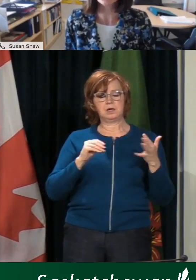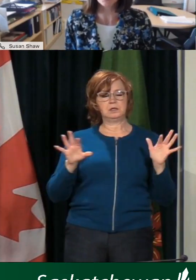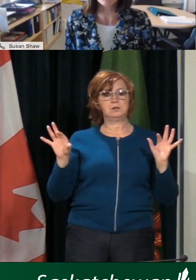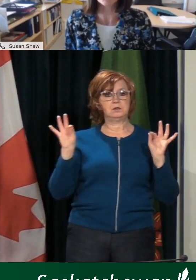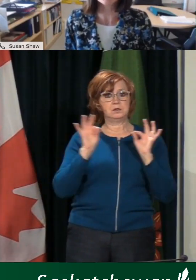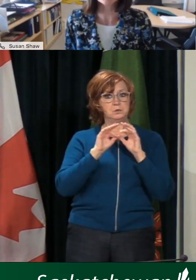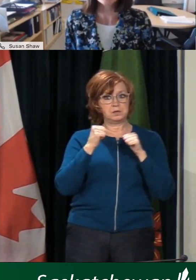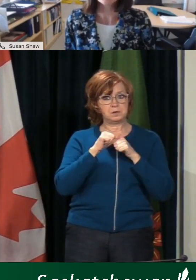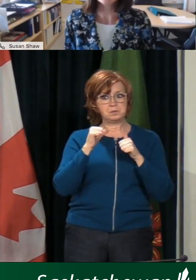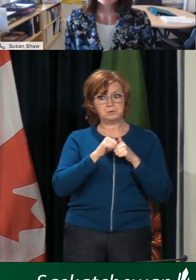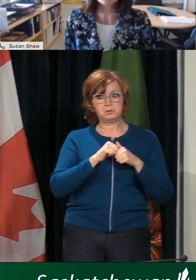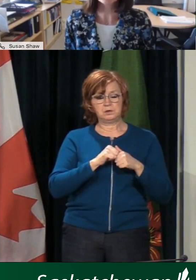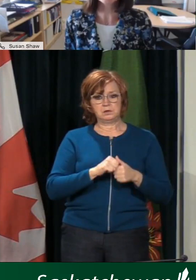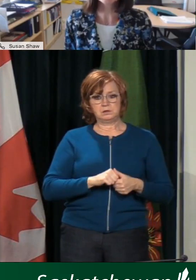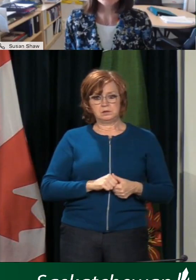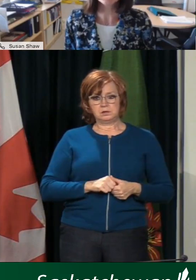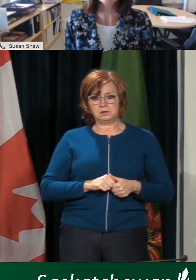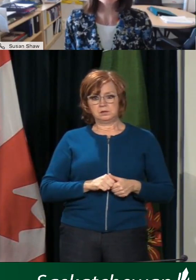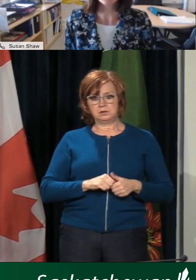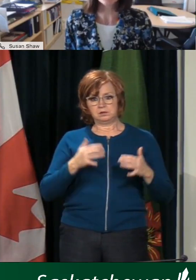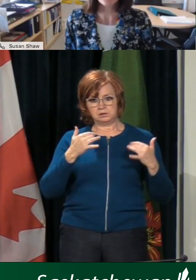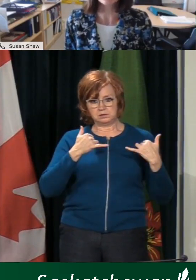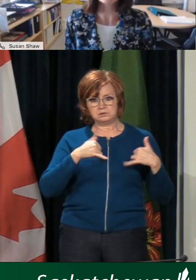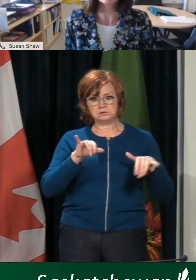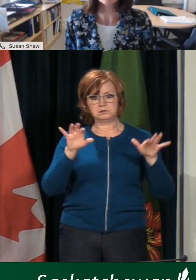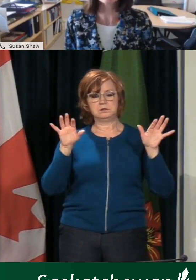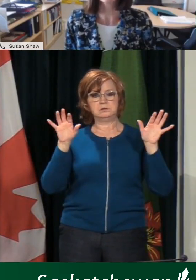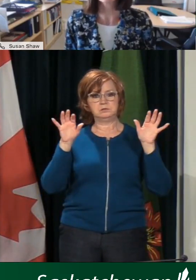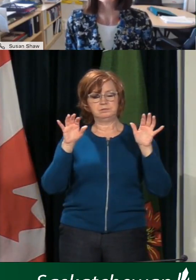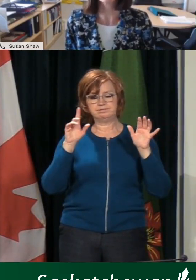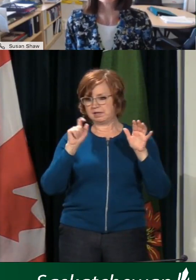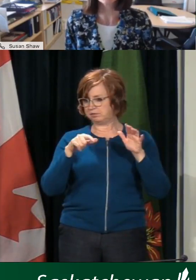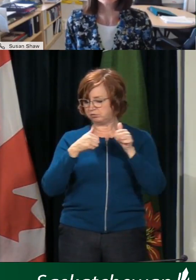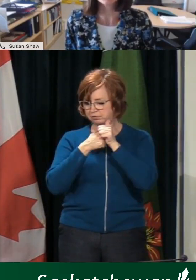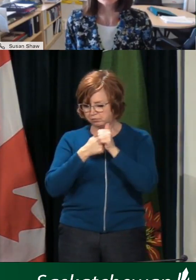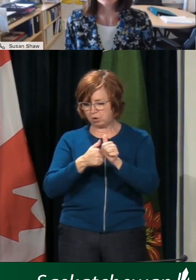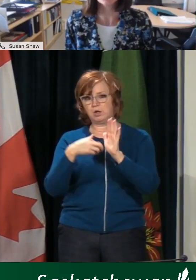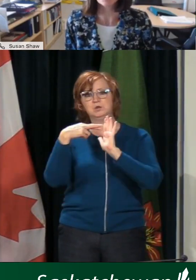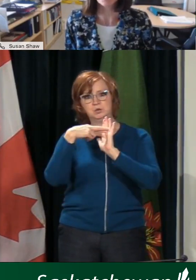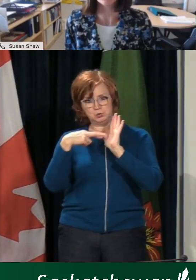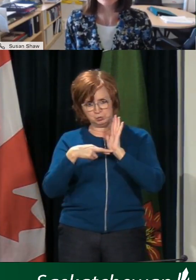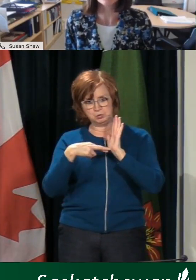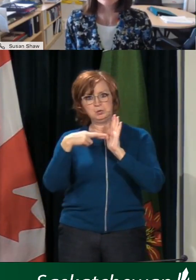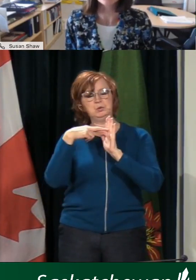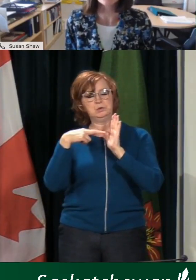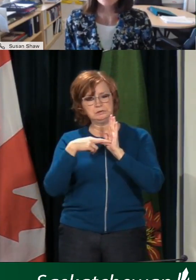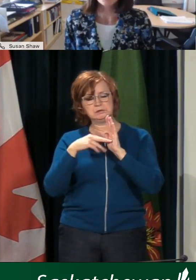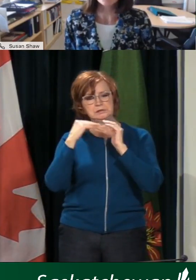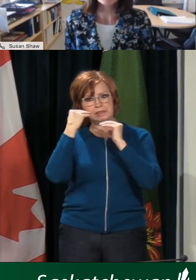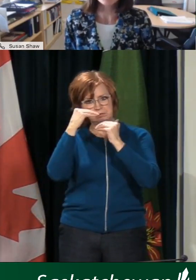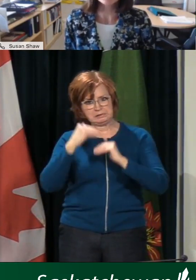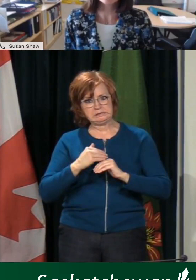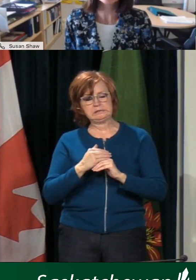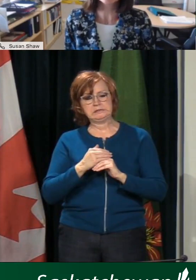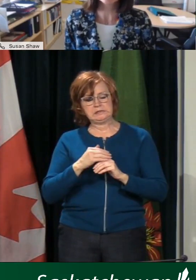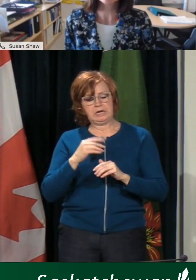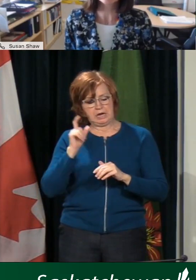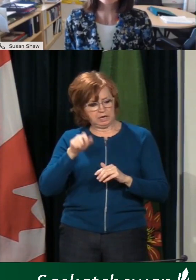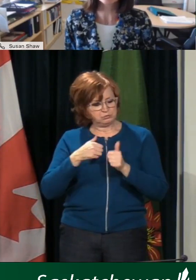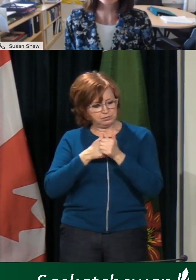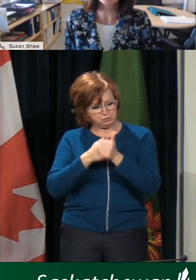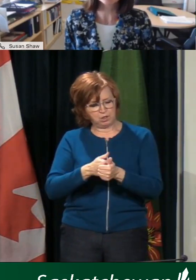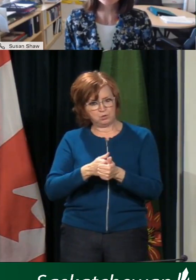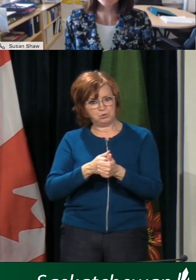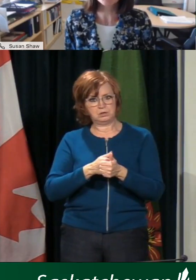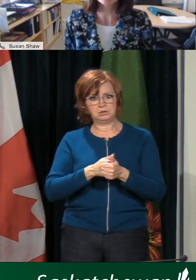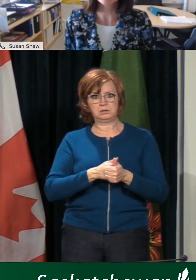certain areas, there still will need to be and are many restrictions that we need you to comply with. We may even see increased